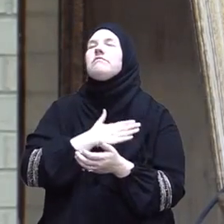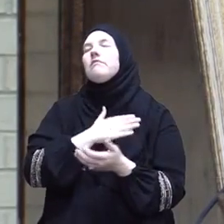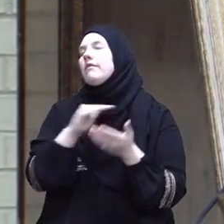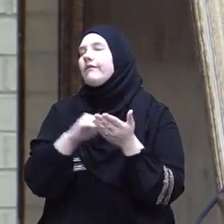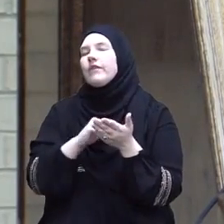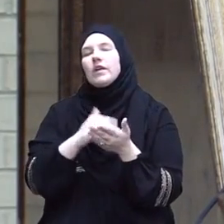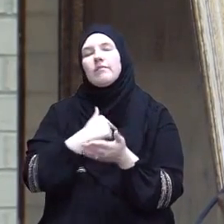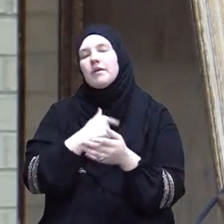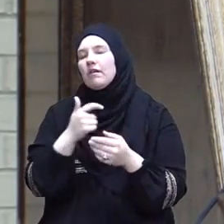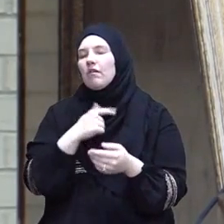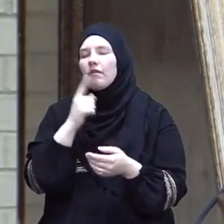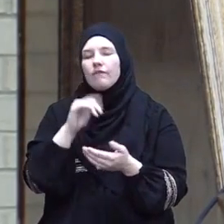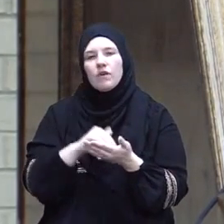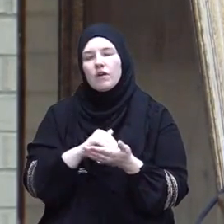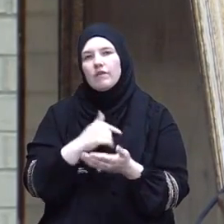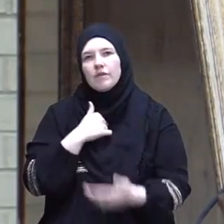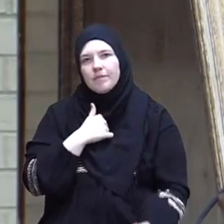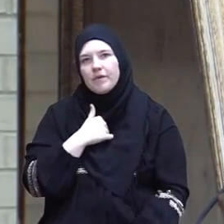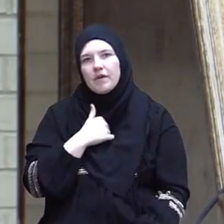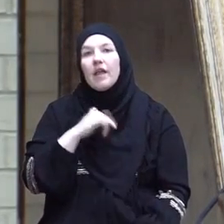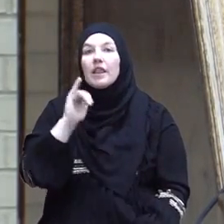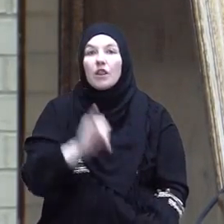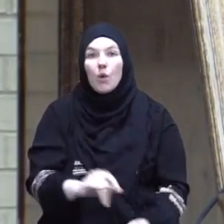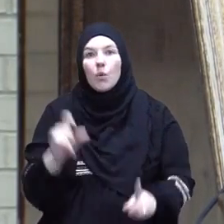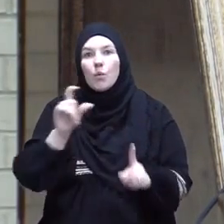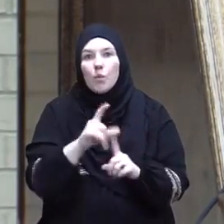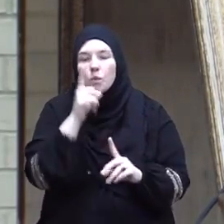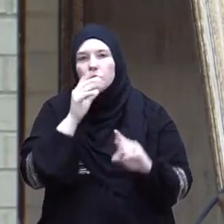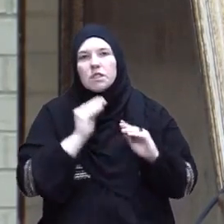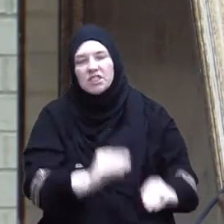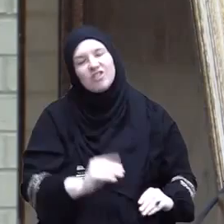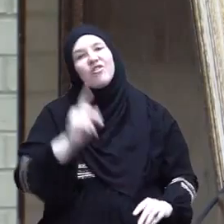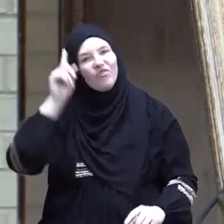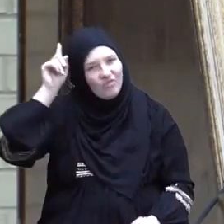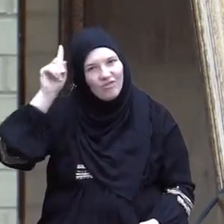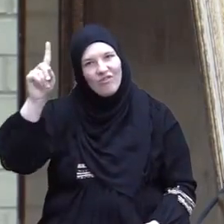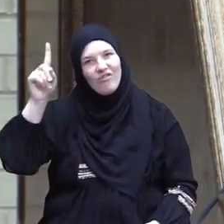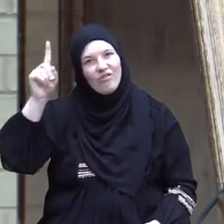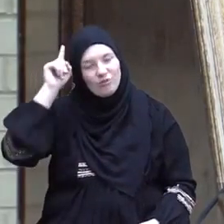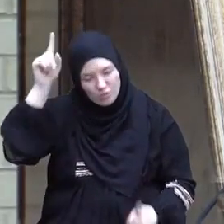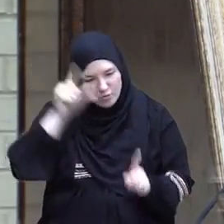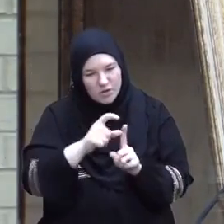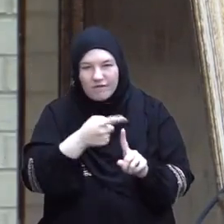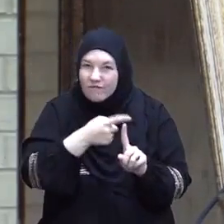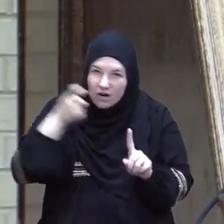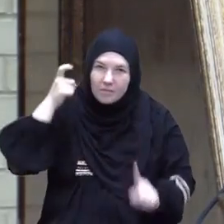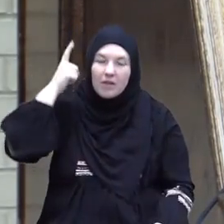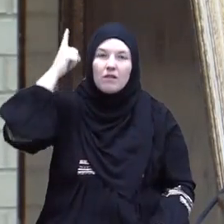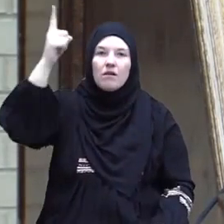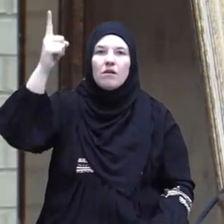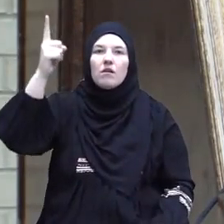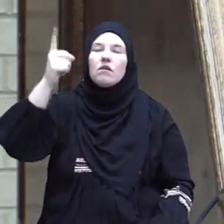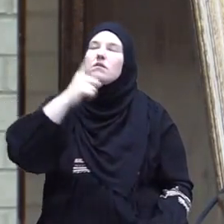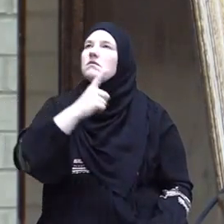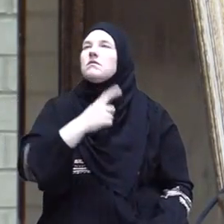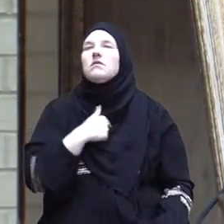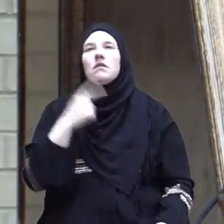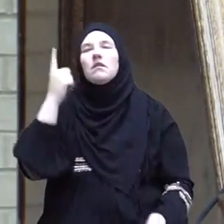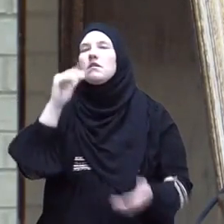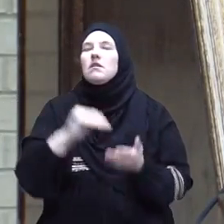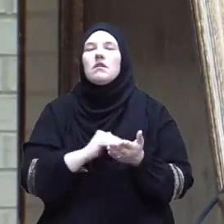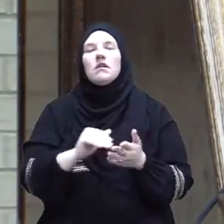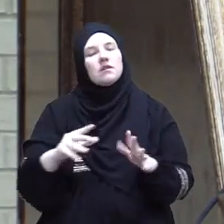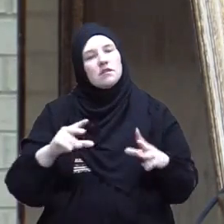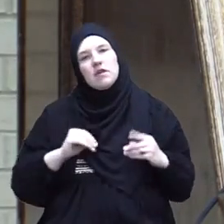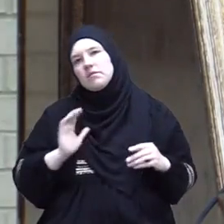from Allah. O Allah, tub alayna, innaka anta at-tawwab ar-rahim, is from Allah. Accept